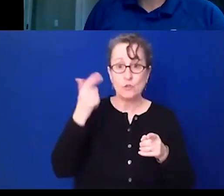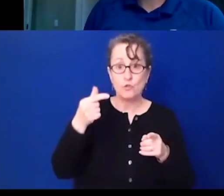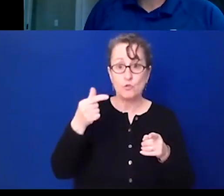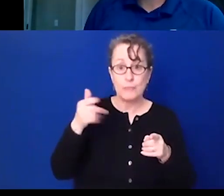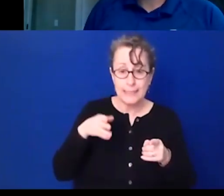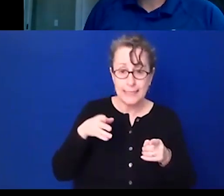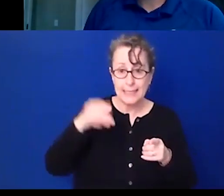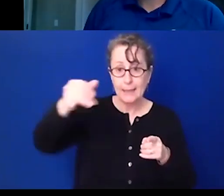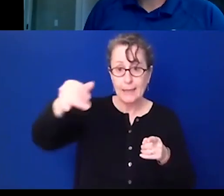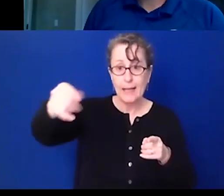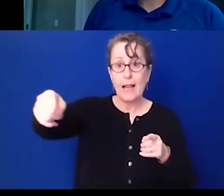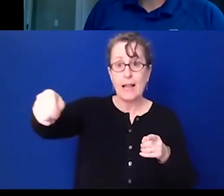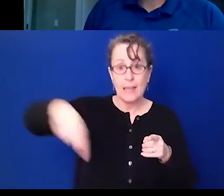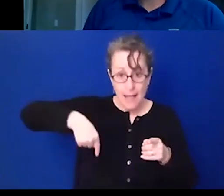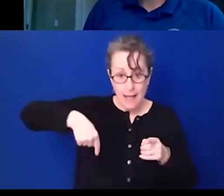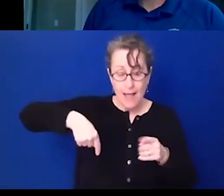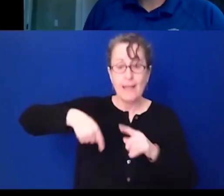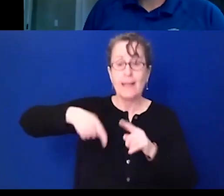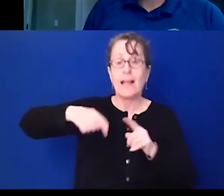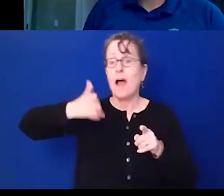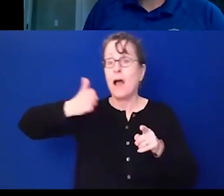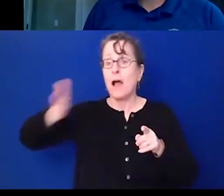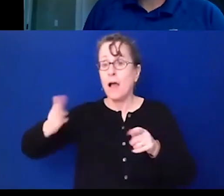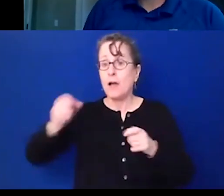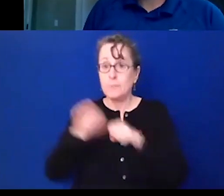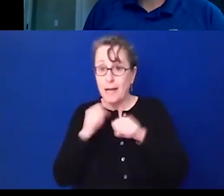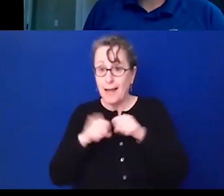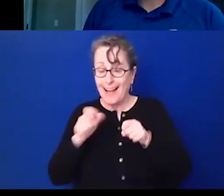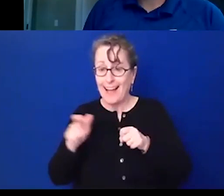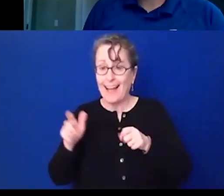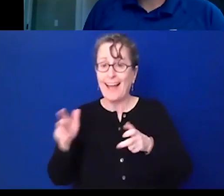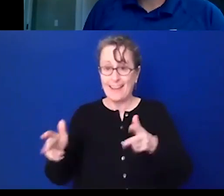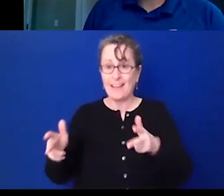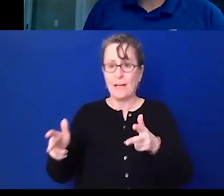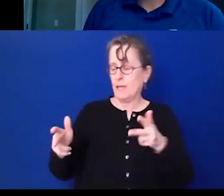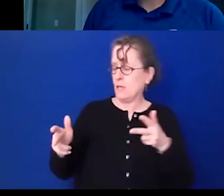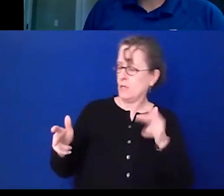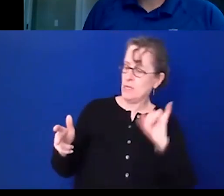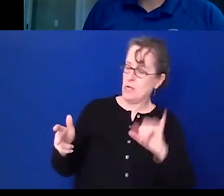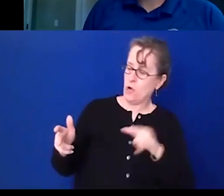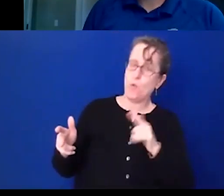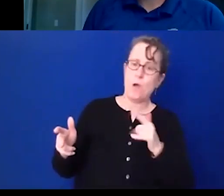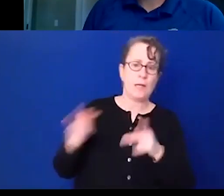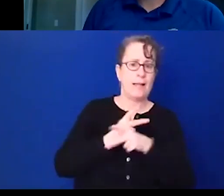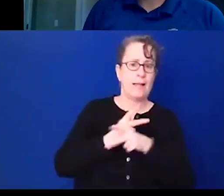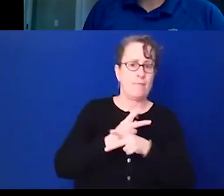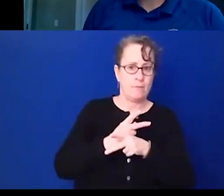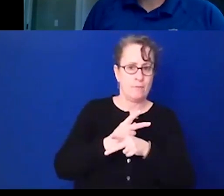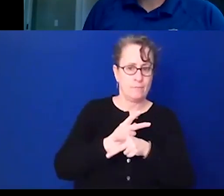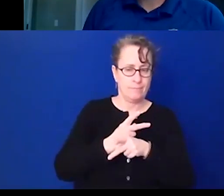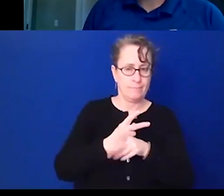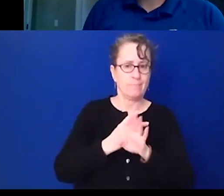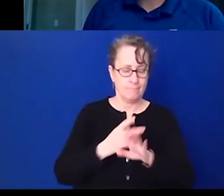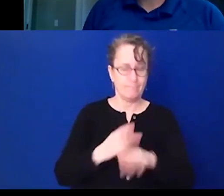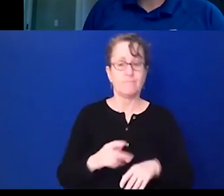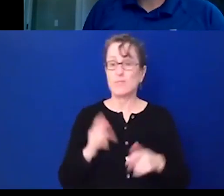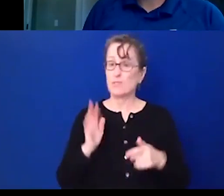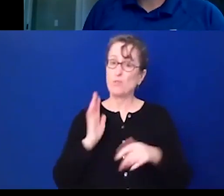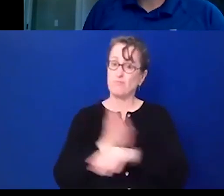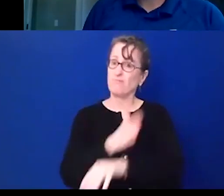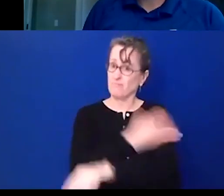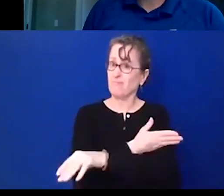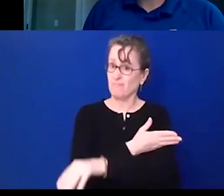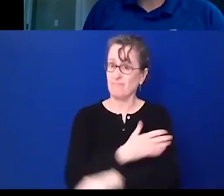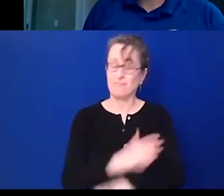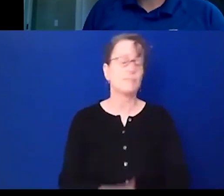victory actually for the community to get that kind of responsiveness and helpfulness from VTrans. And then the sidewalk project that